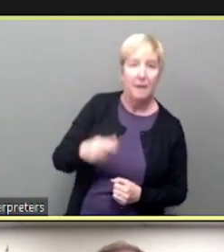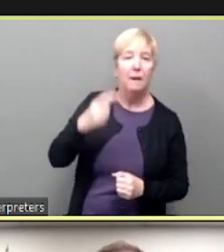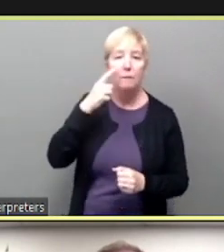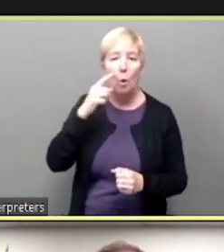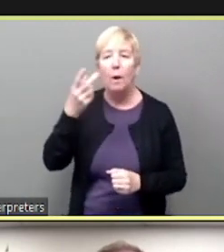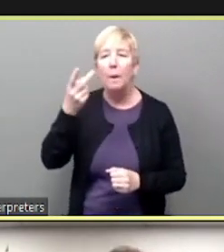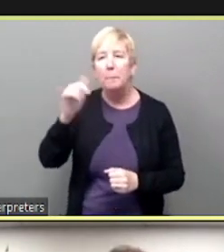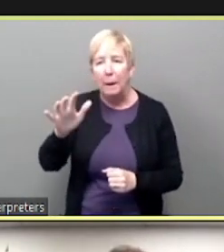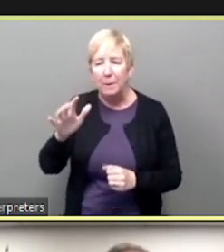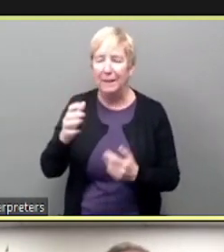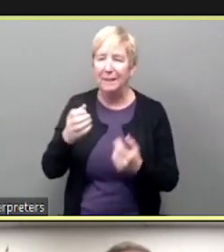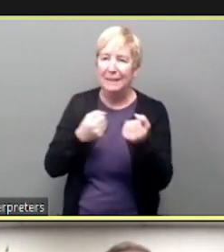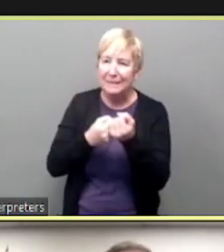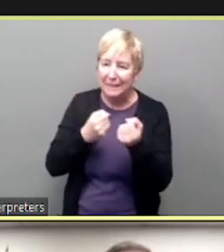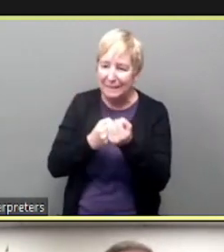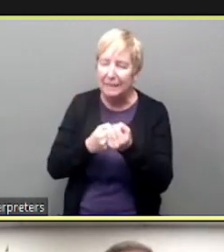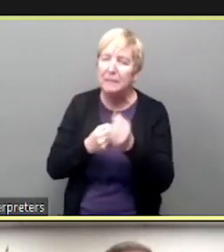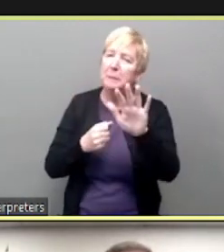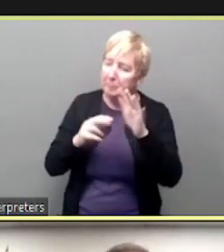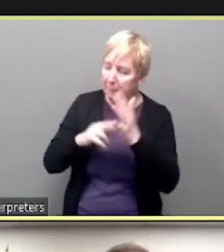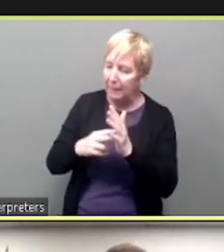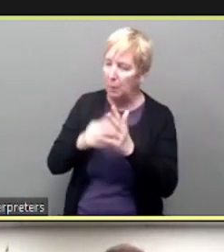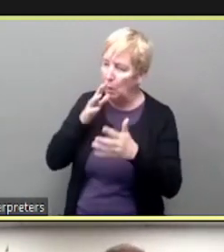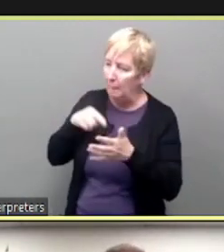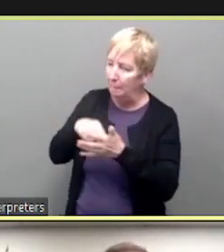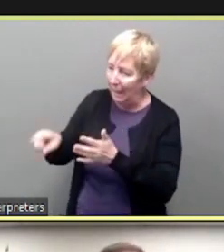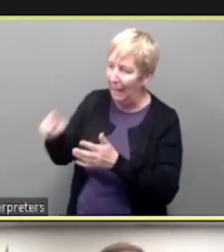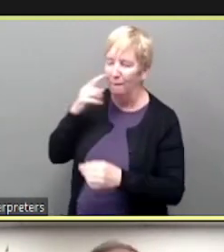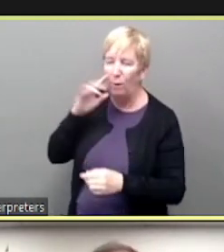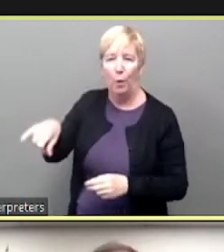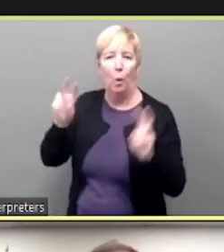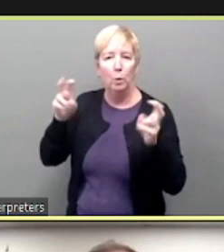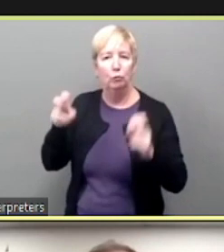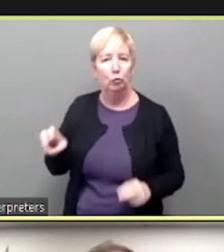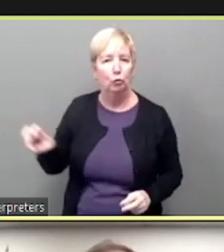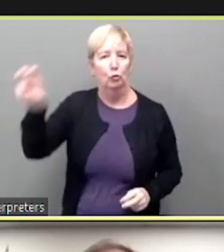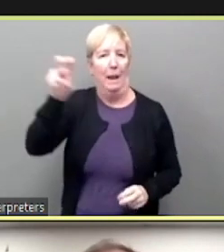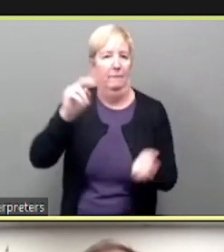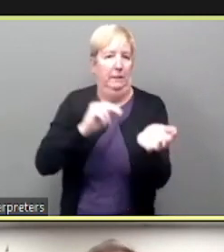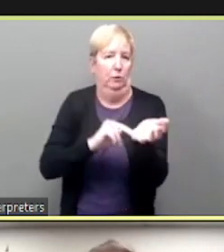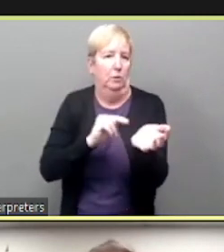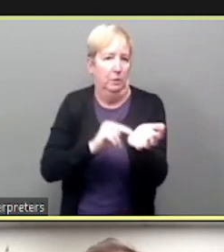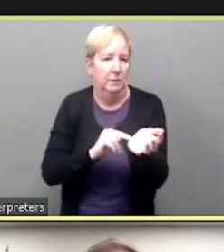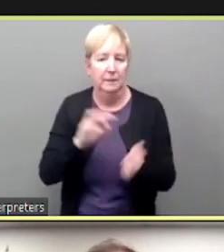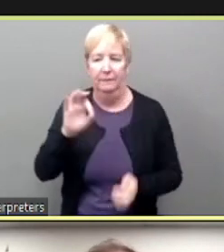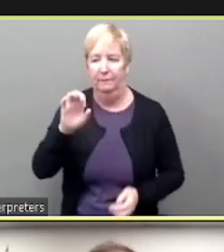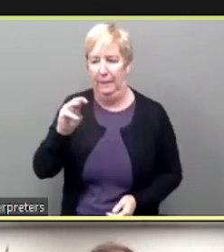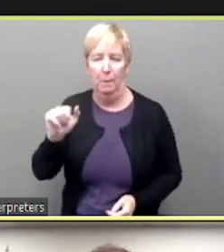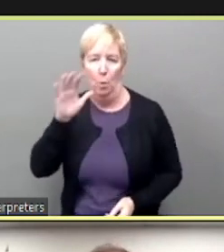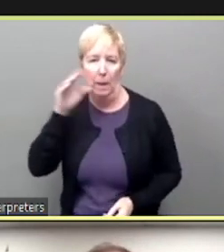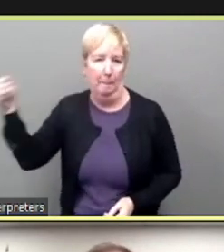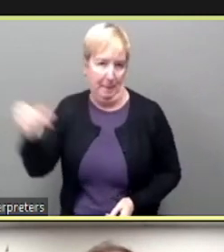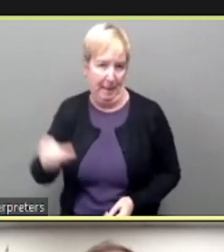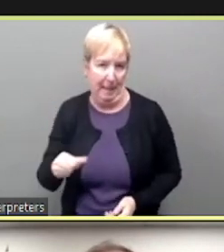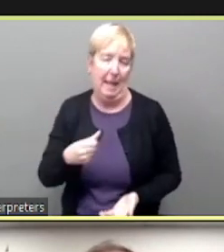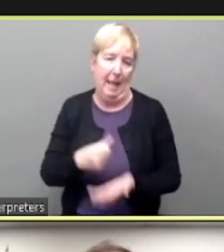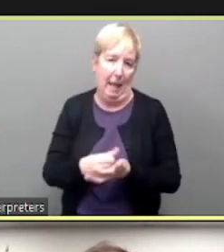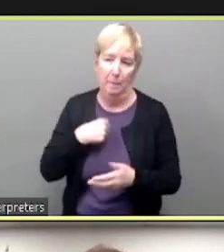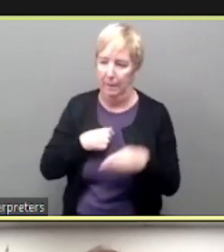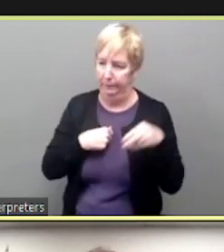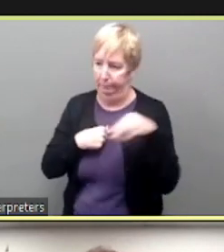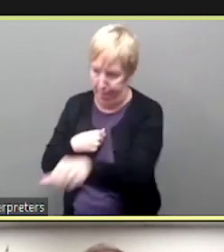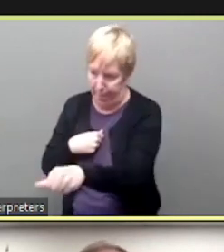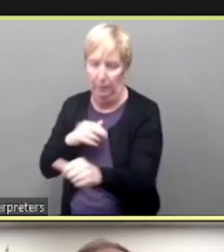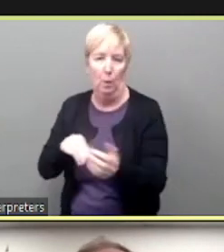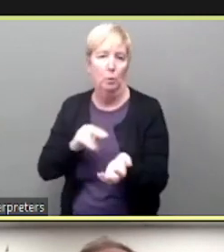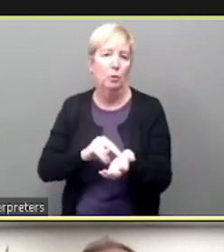higher nursing costs to bring in traveling nurses. So we continue to work to connect our hospitals with FEMA. The